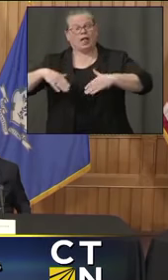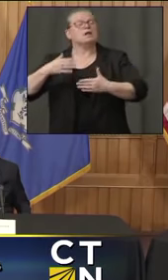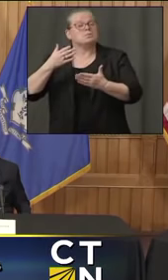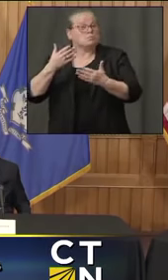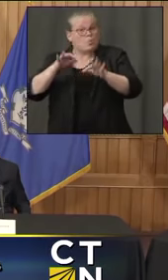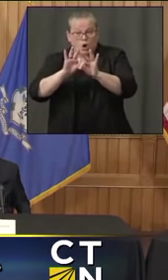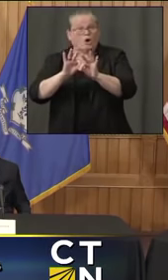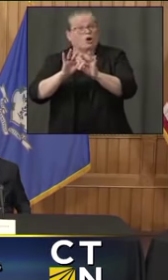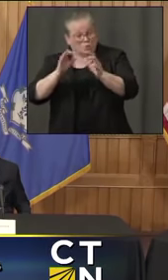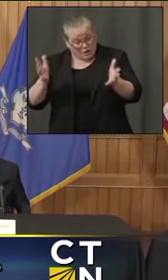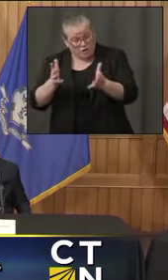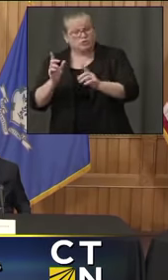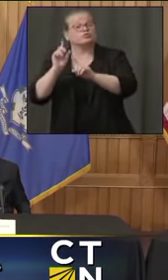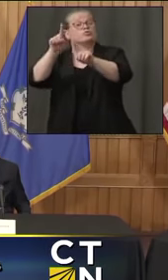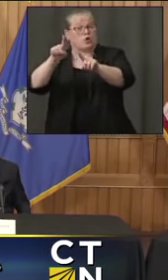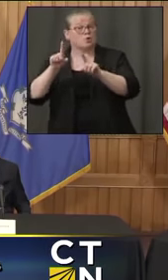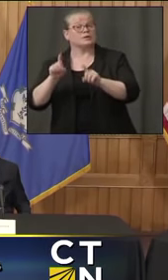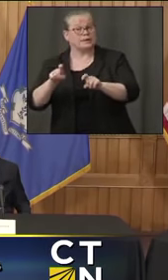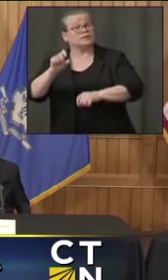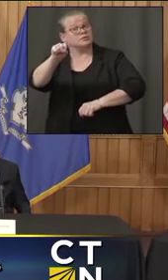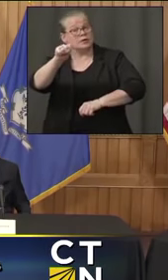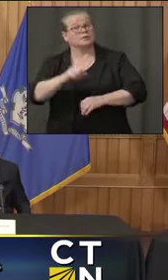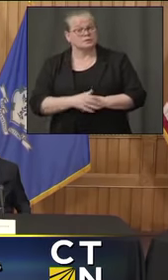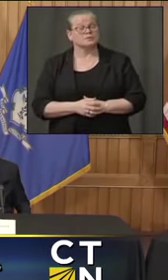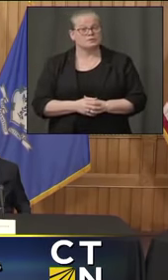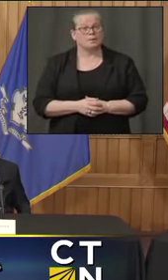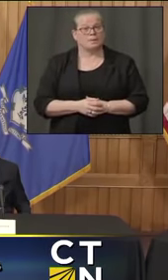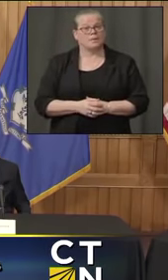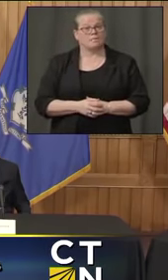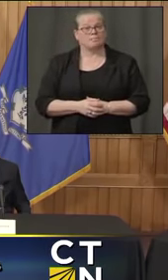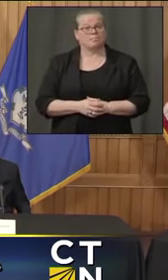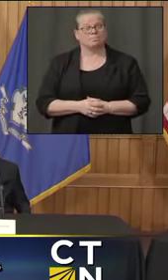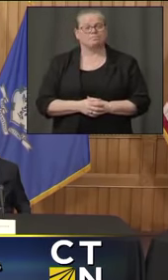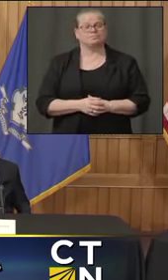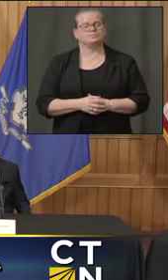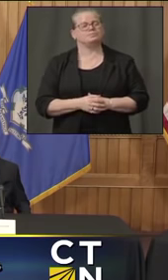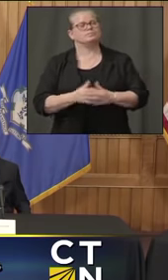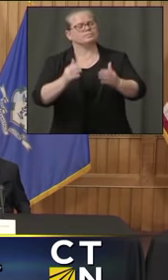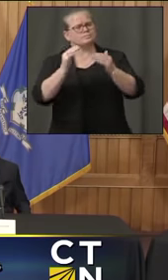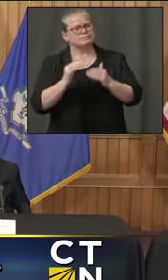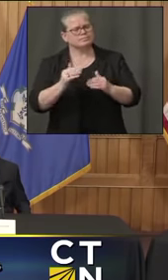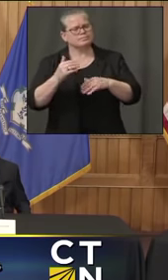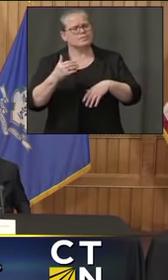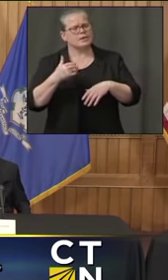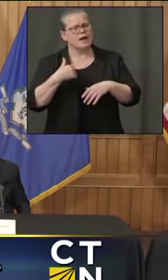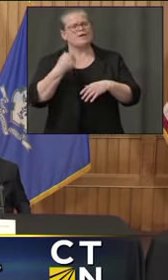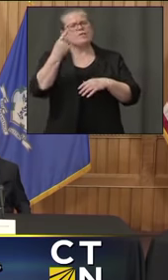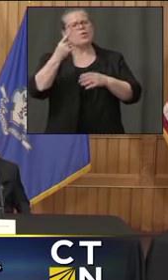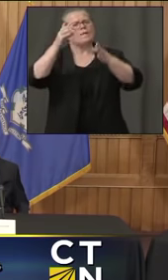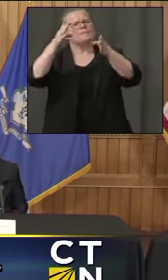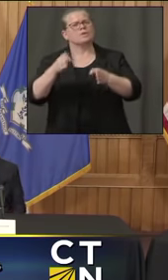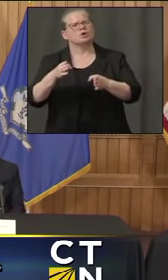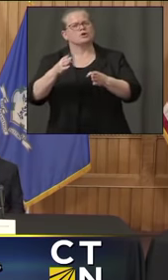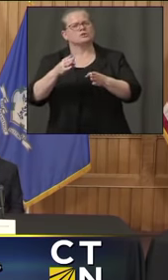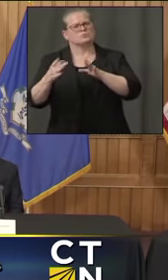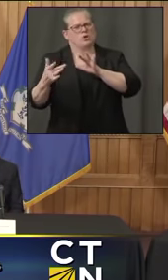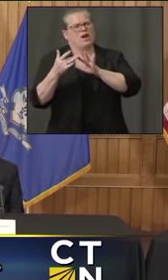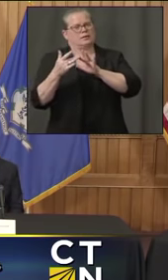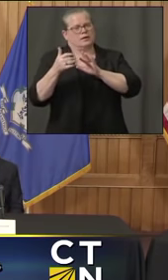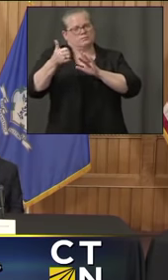Governor, got a reader, I don't know whether it's a question or a complaint, really, but this individual